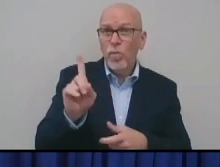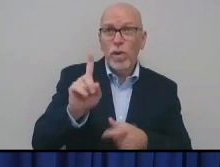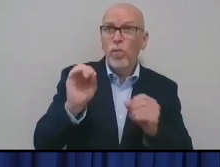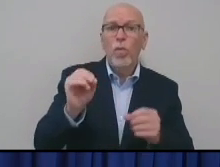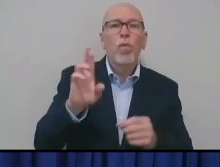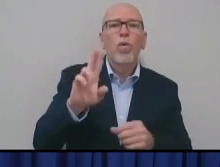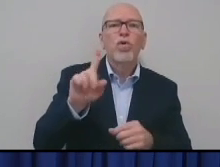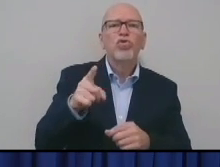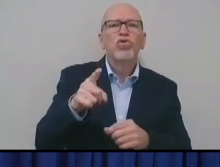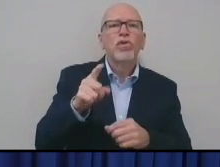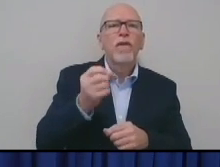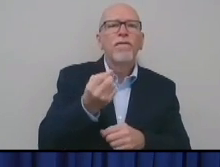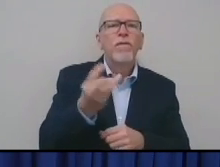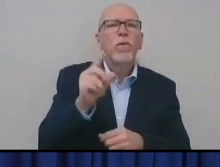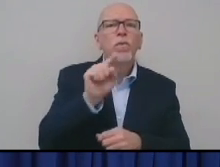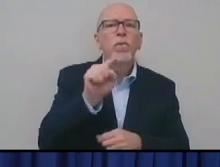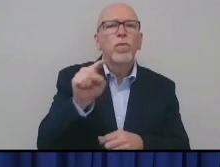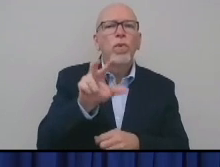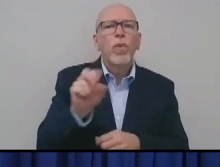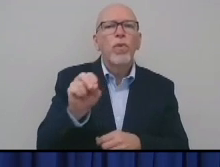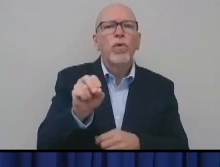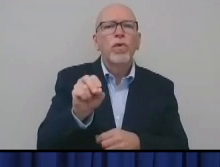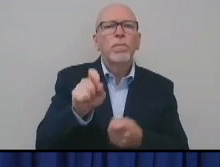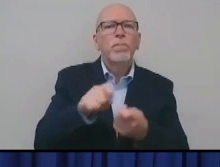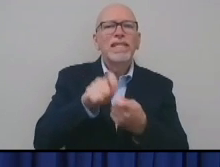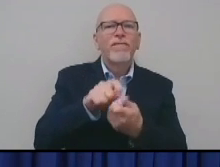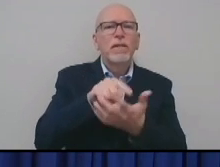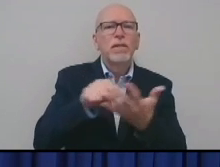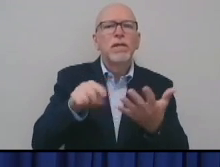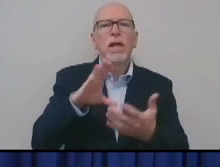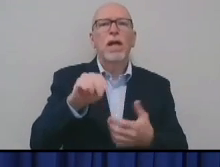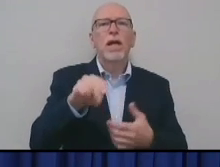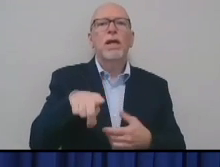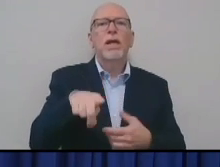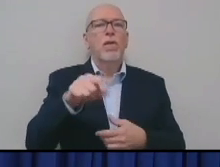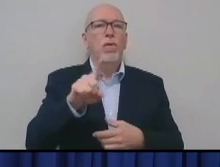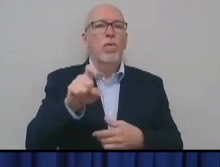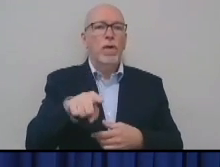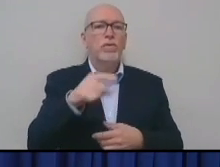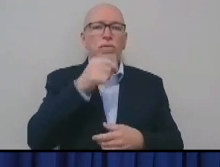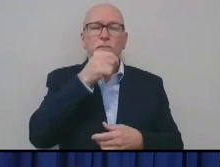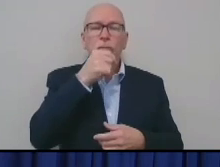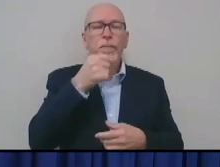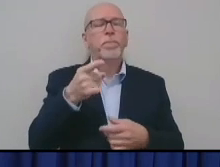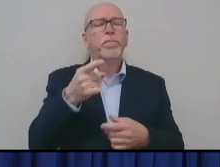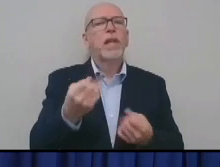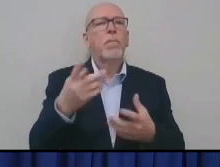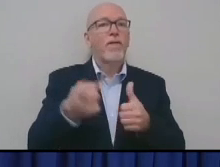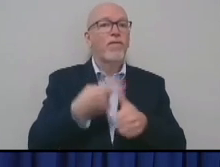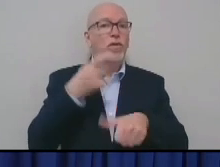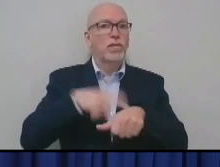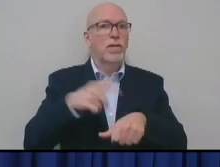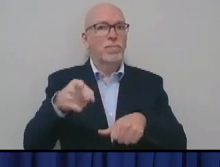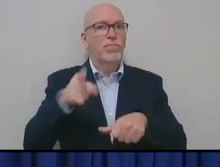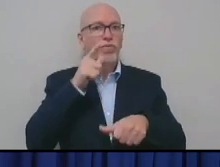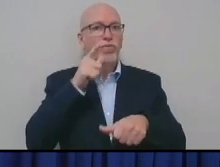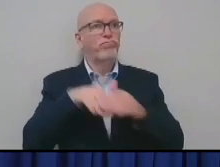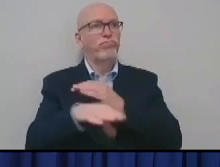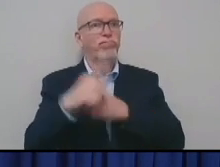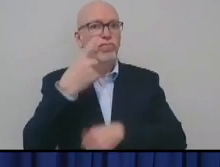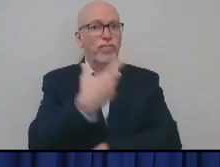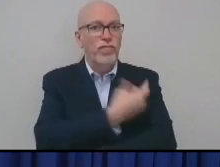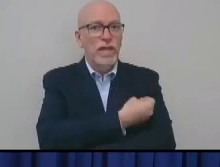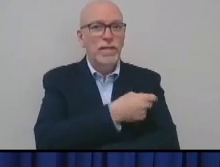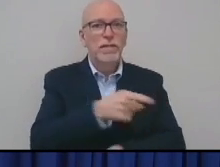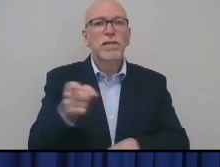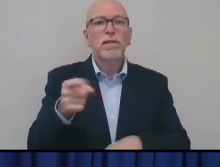a select 30? And then my other question is looking at the number of first-timers coming in from vaccines.